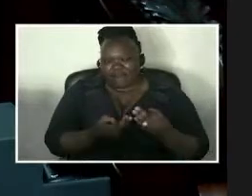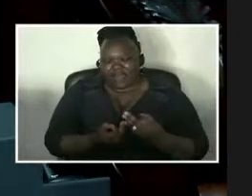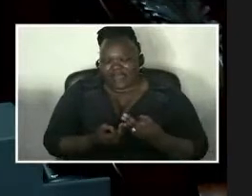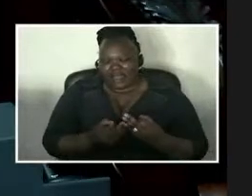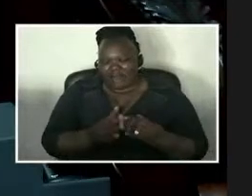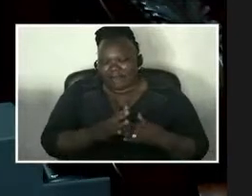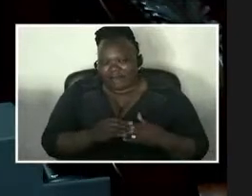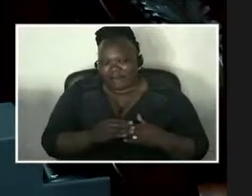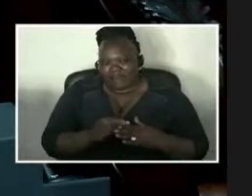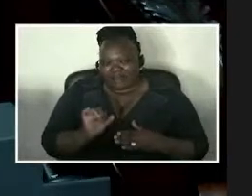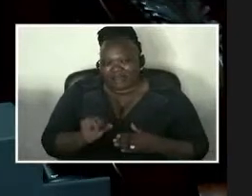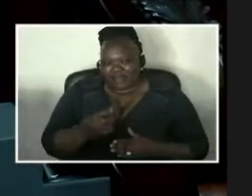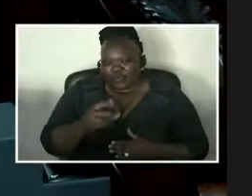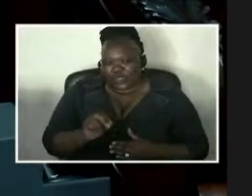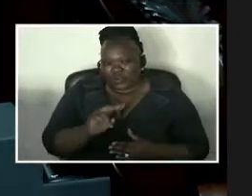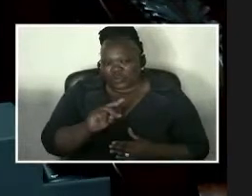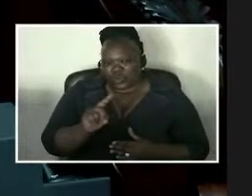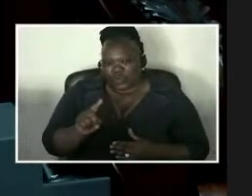2021-22